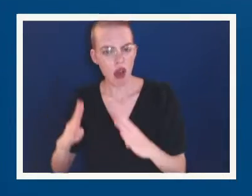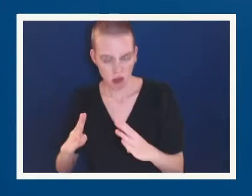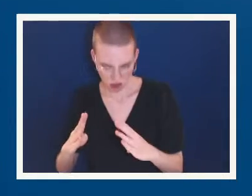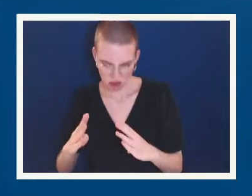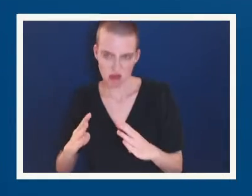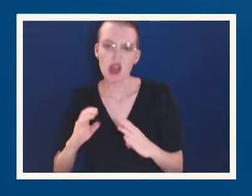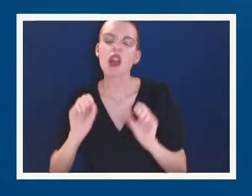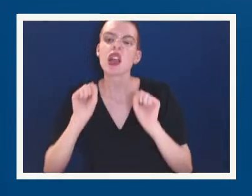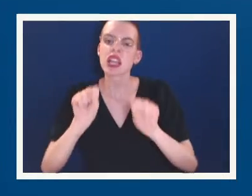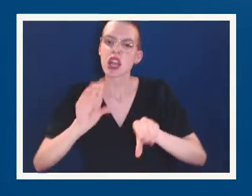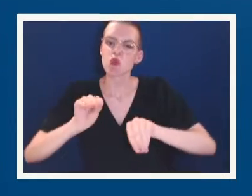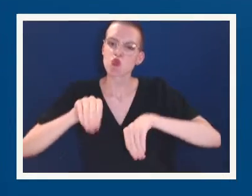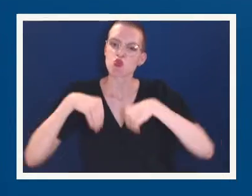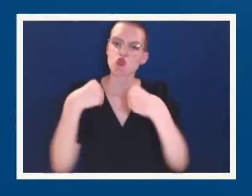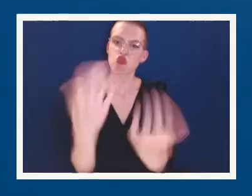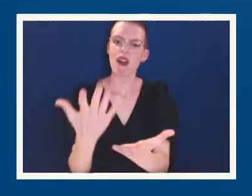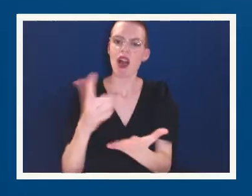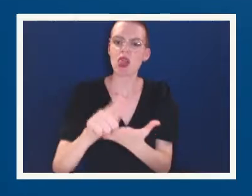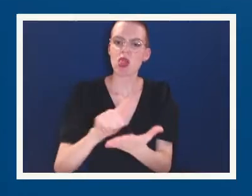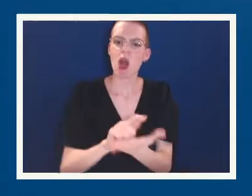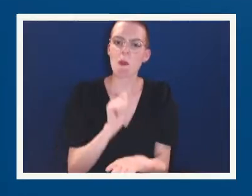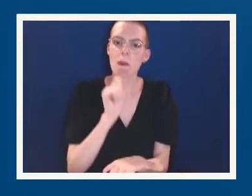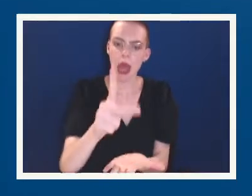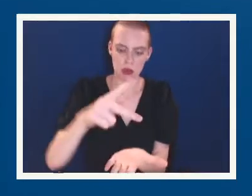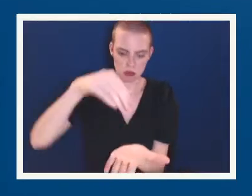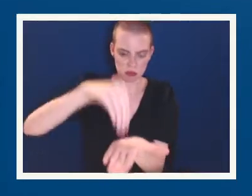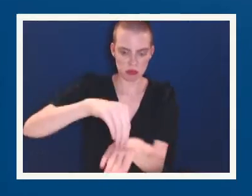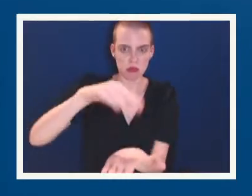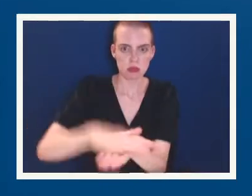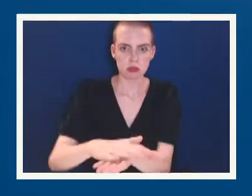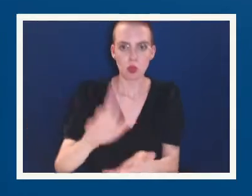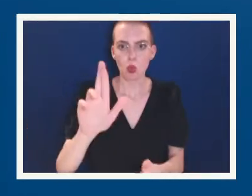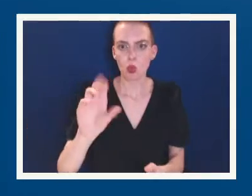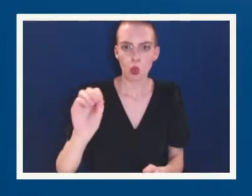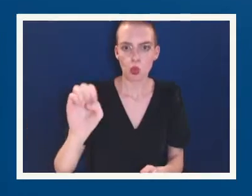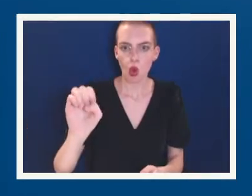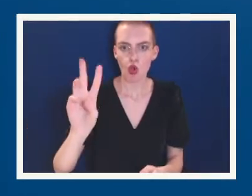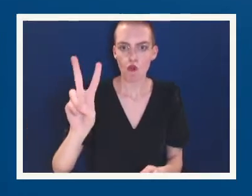by codifying Roe v. Wade and make it the law of the land.